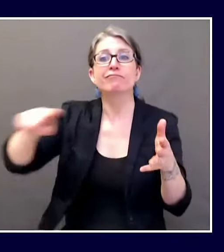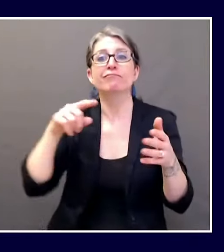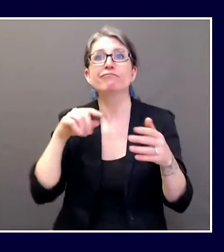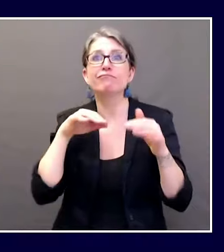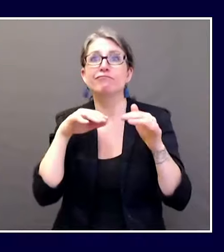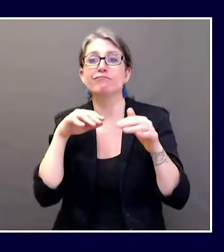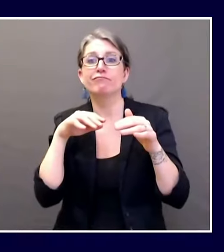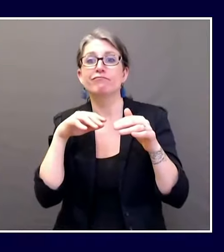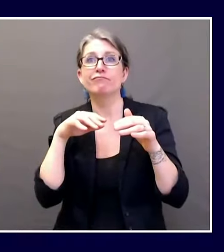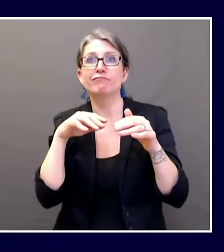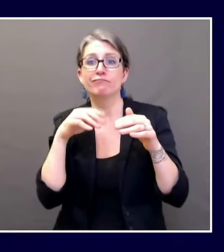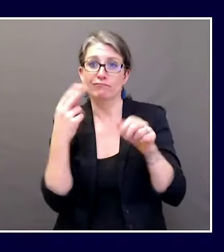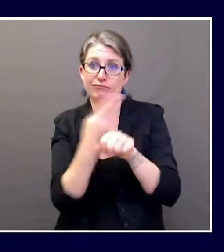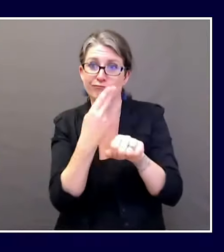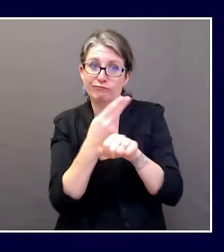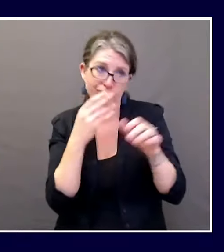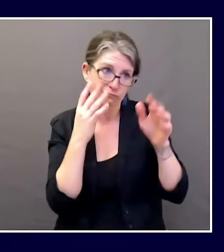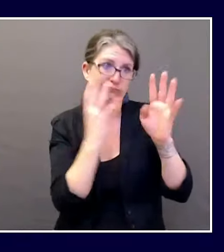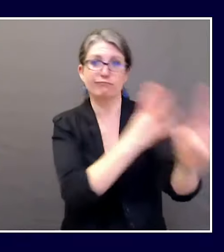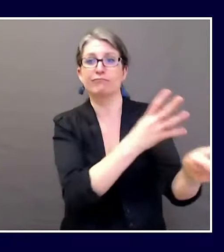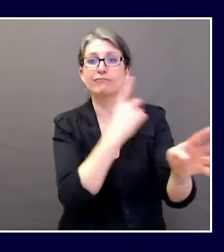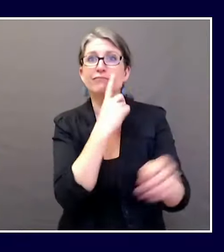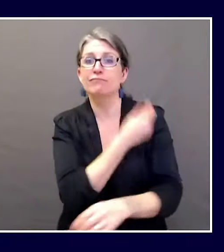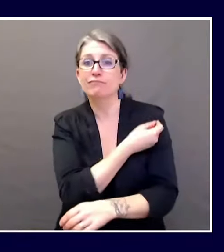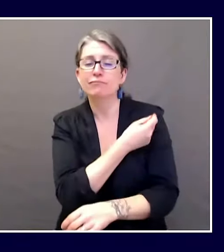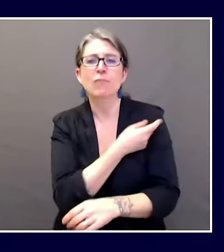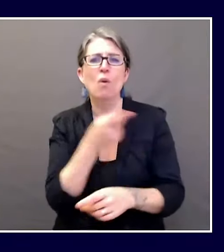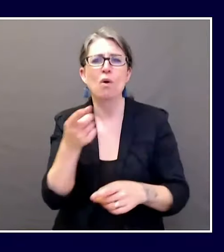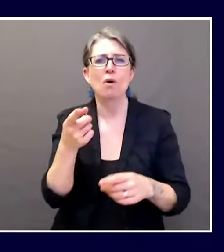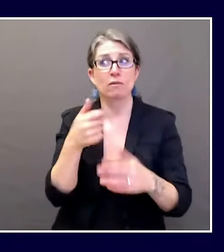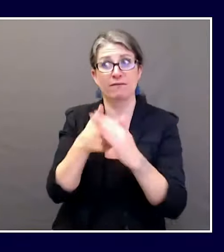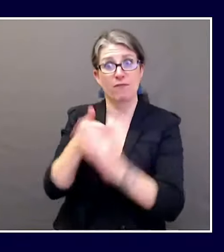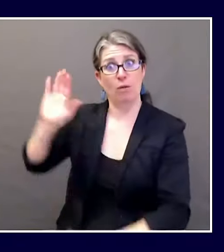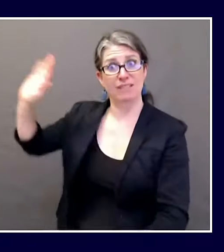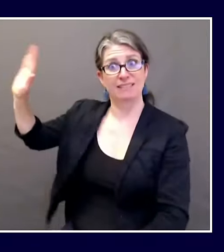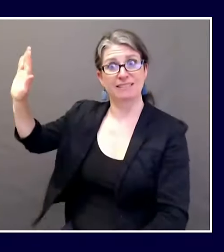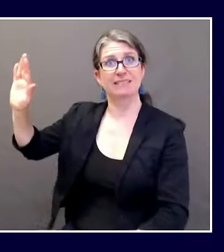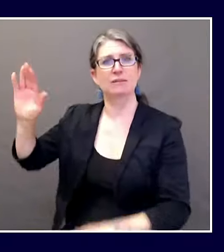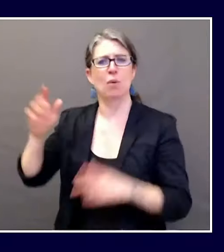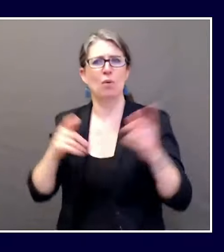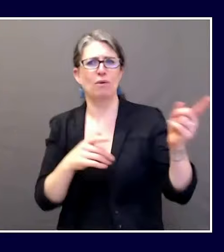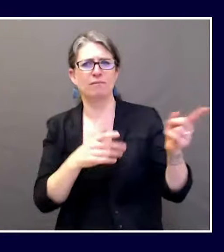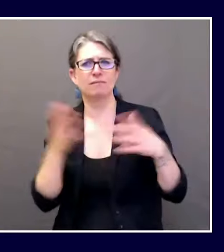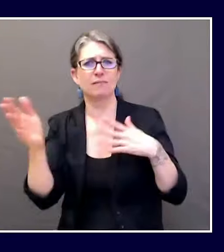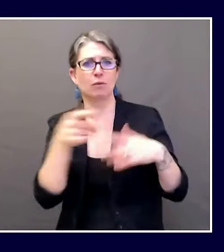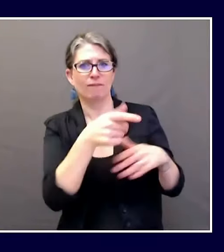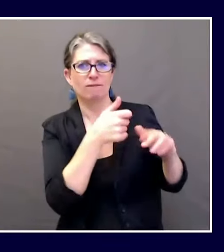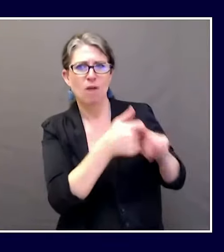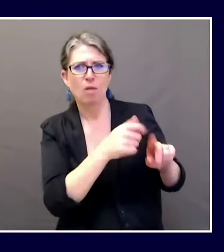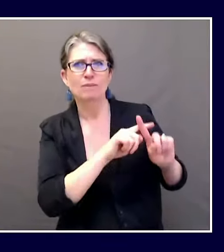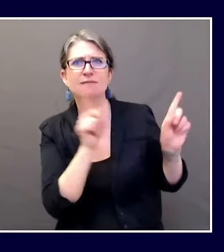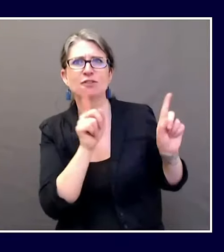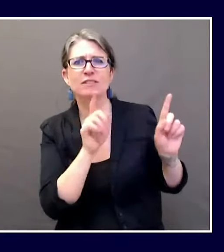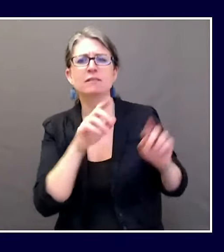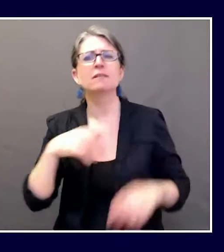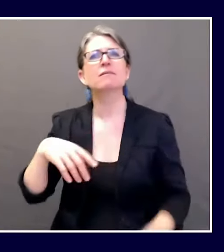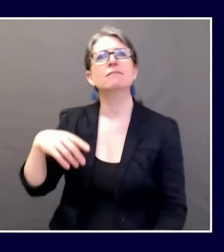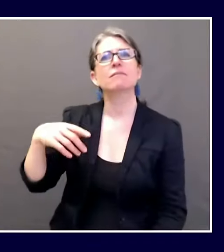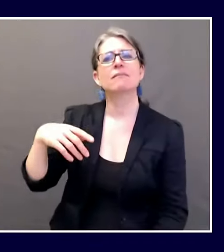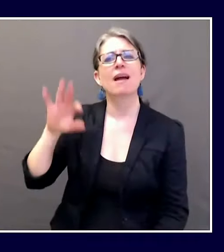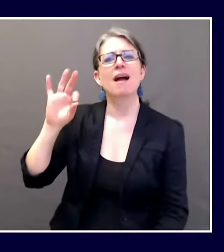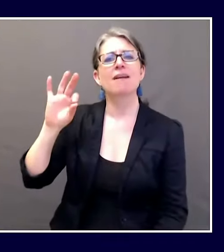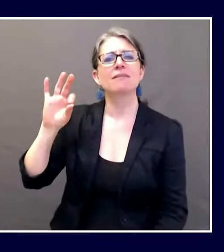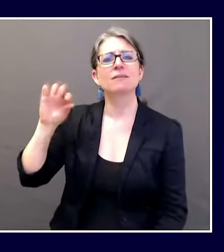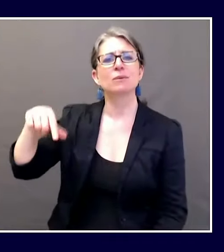the FQHCs because of that? Let me answer both of those questions in a somewhat unhelpful manner. I had a